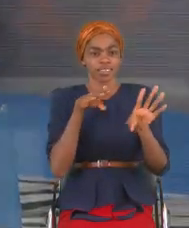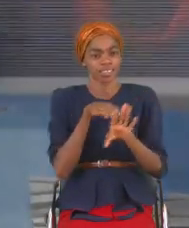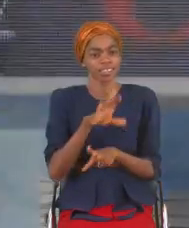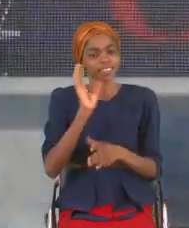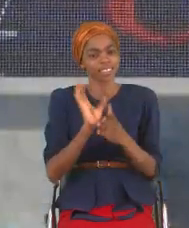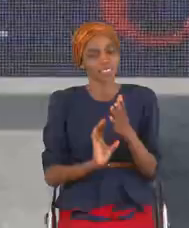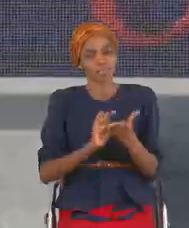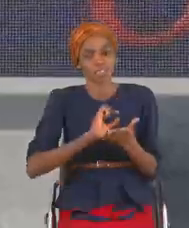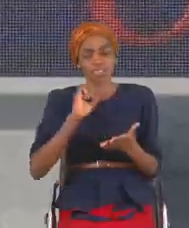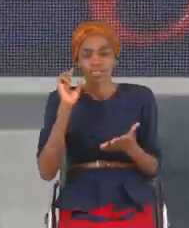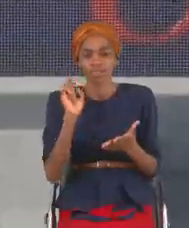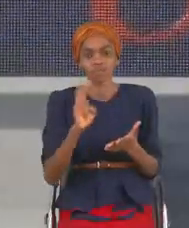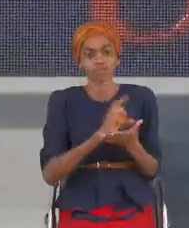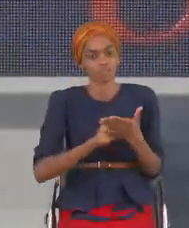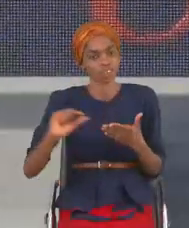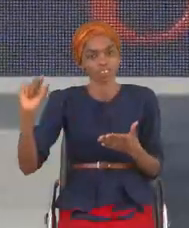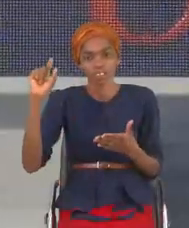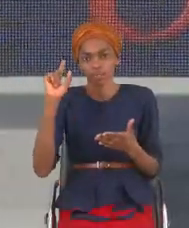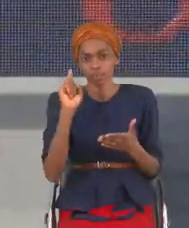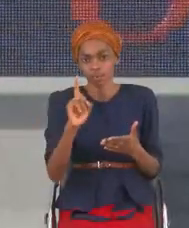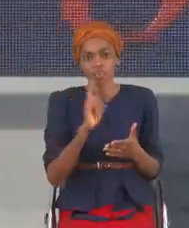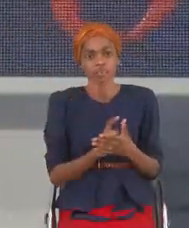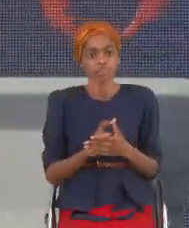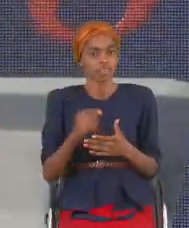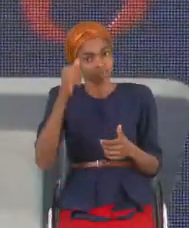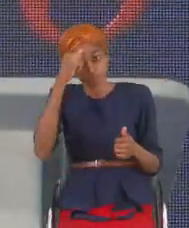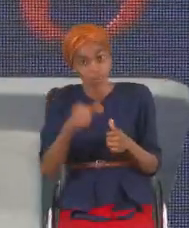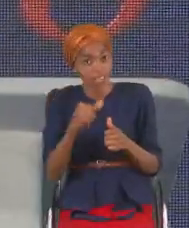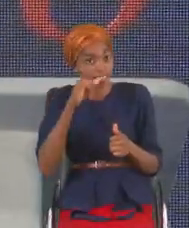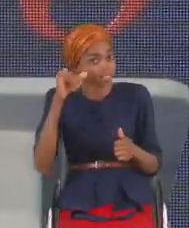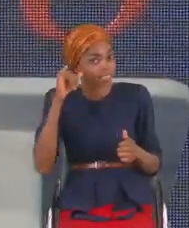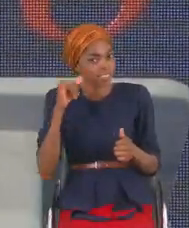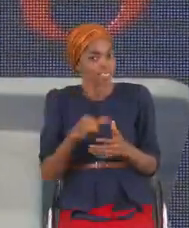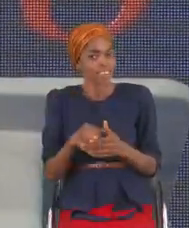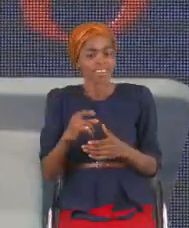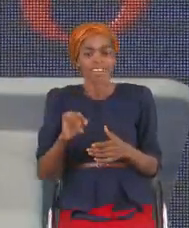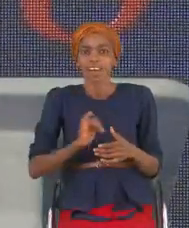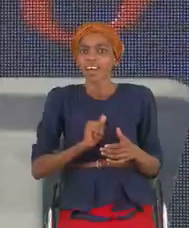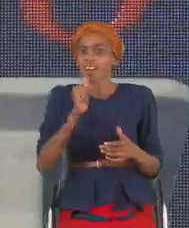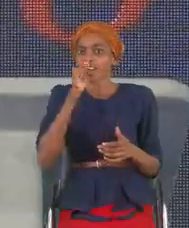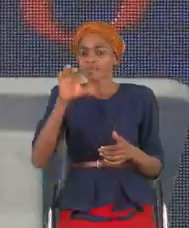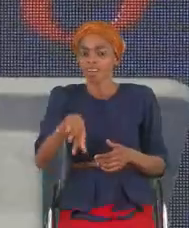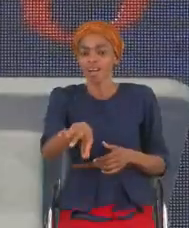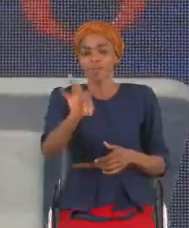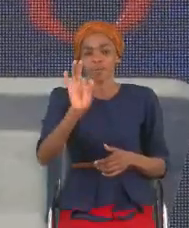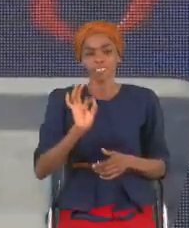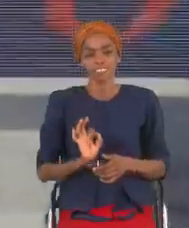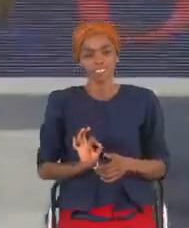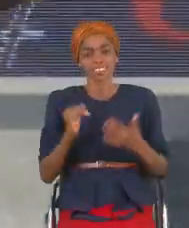verse one remember yesterday i am appointed